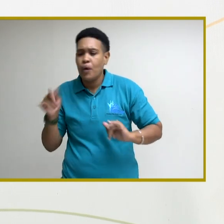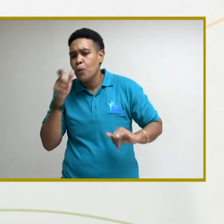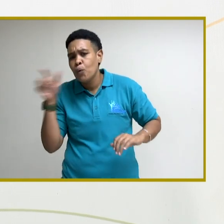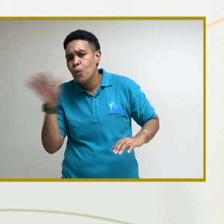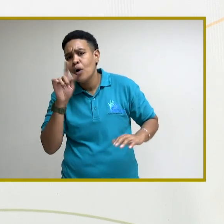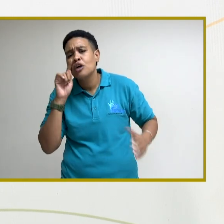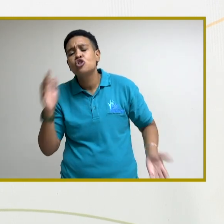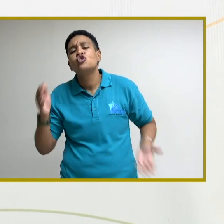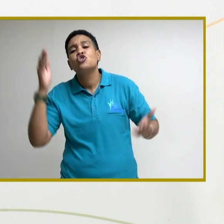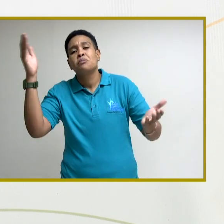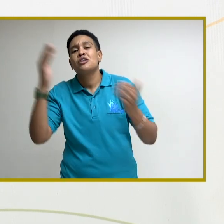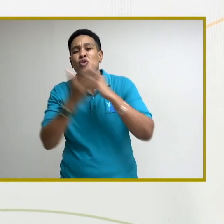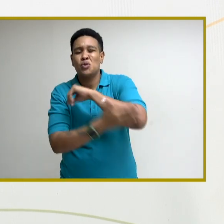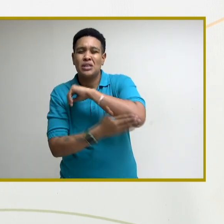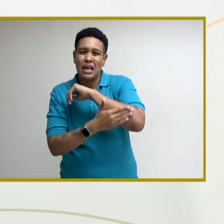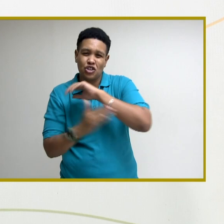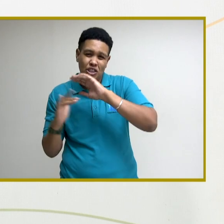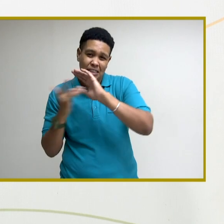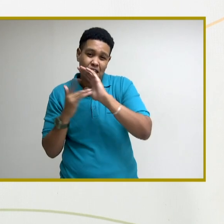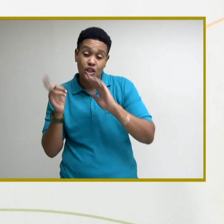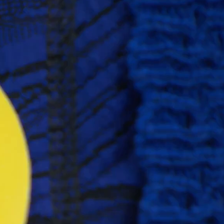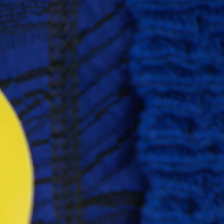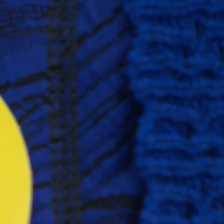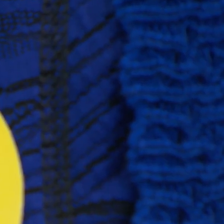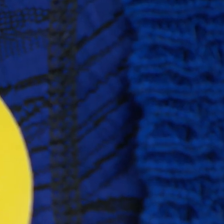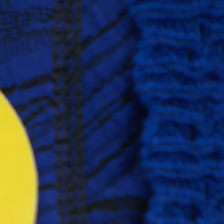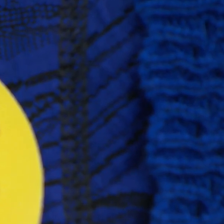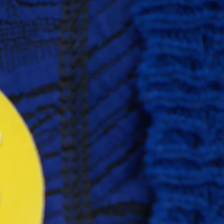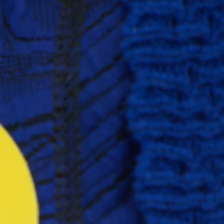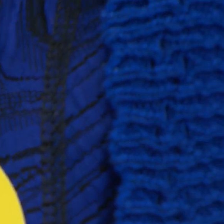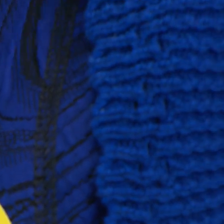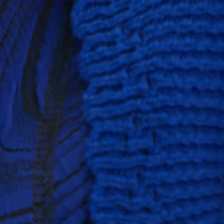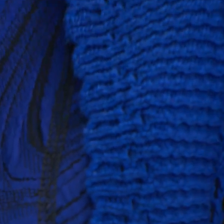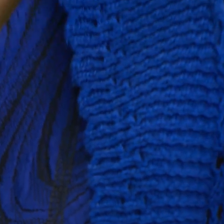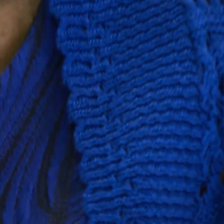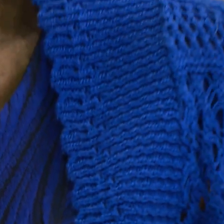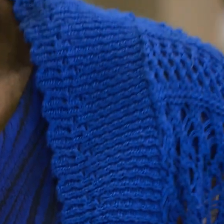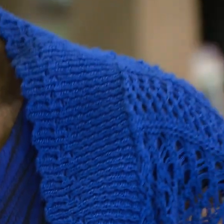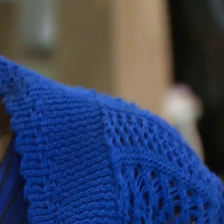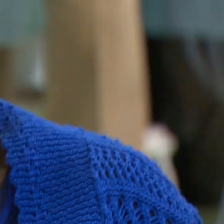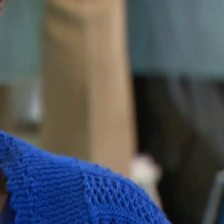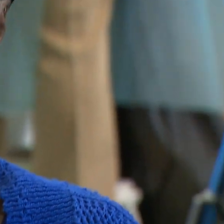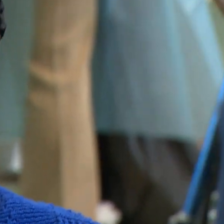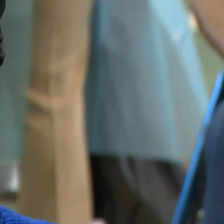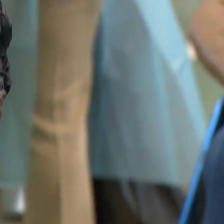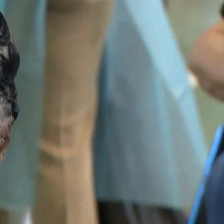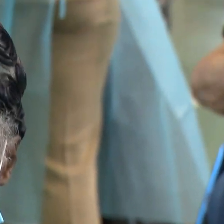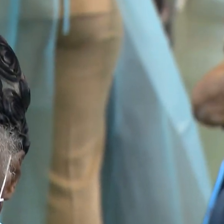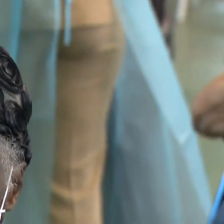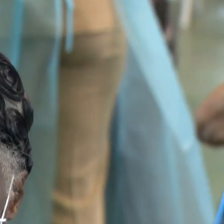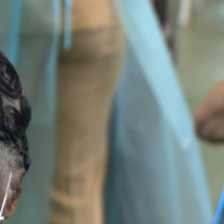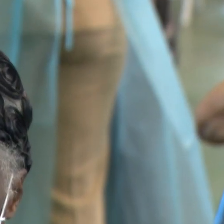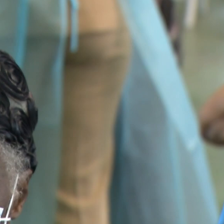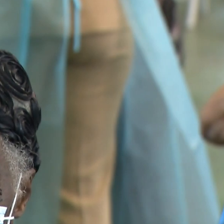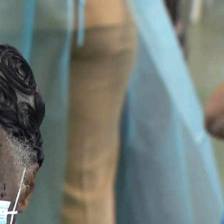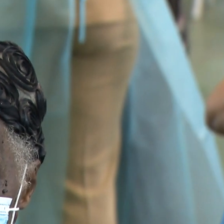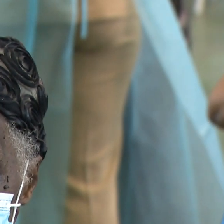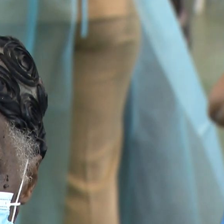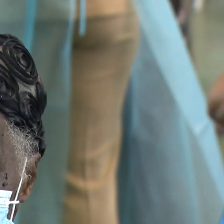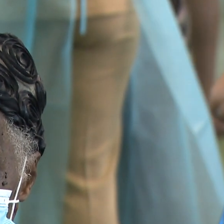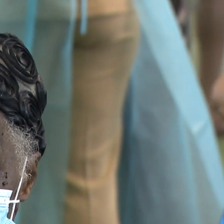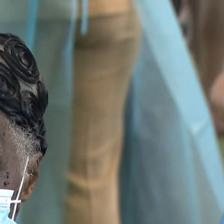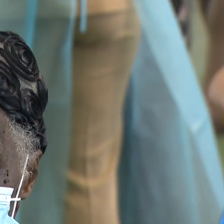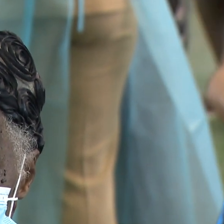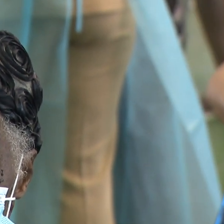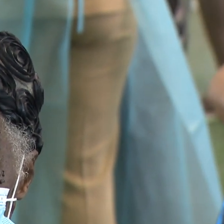positivity rate is now at 2%, but persons 60 years and older continue to be most at risk of death